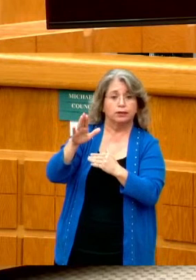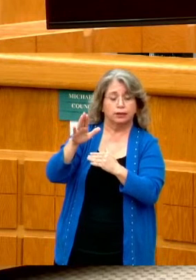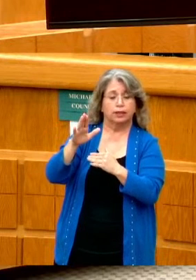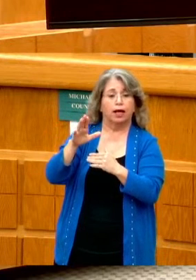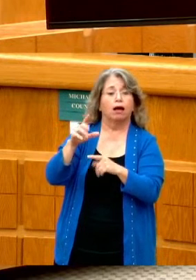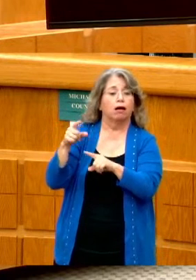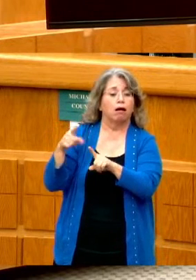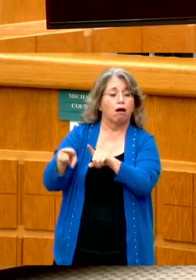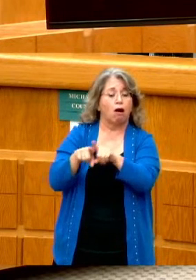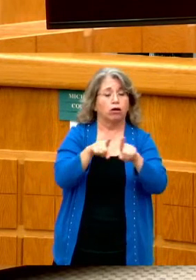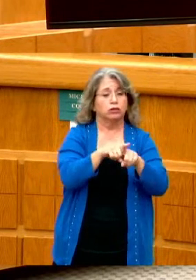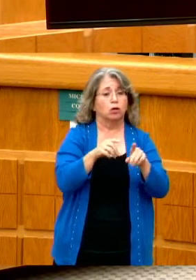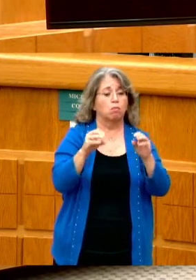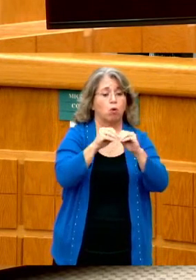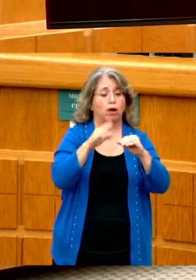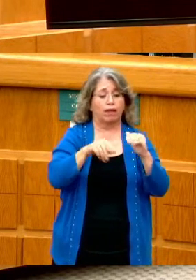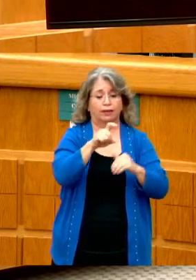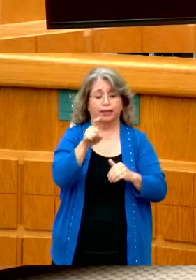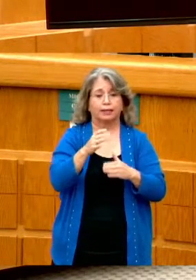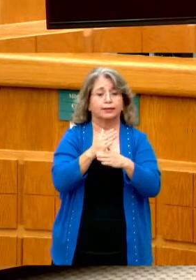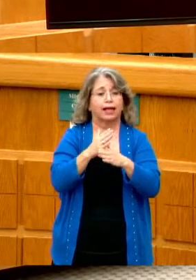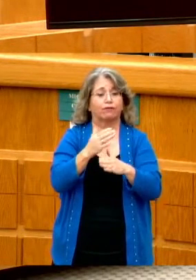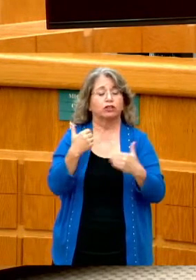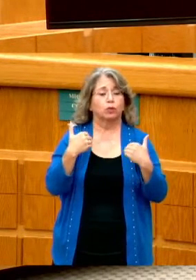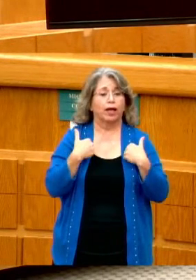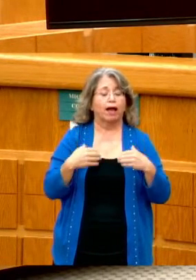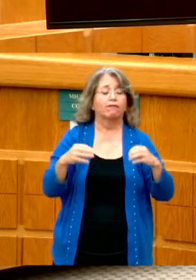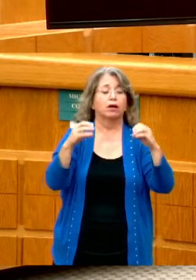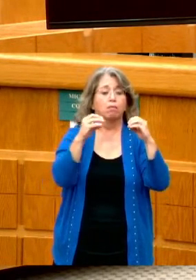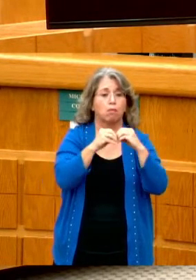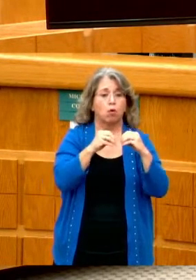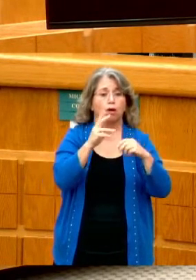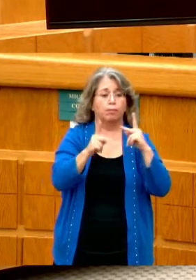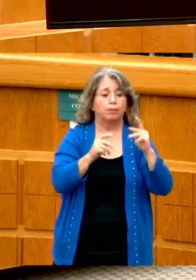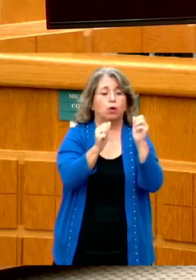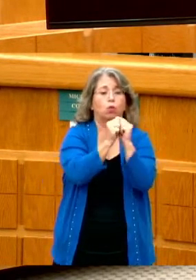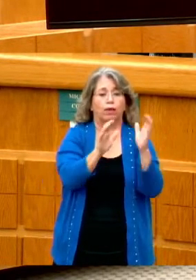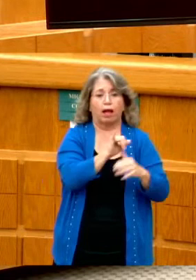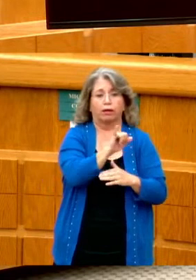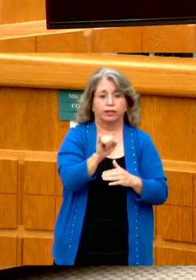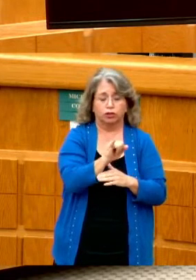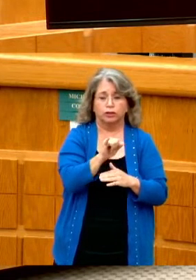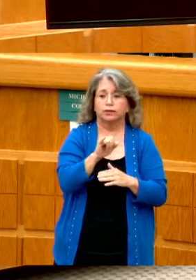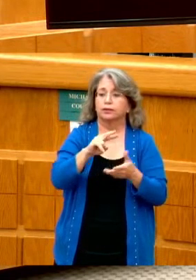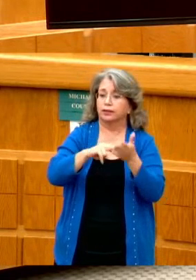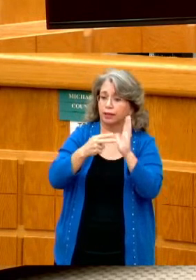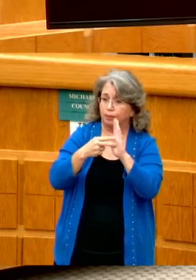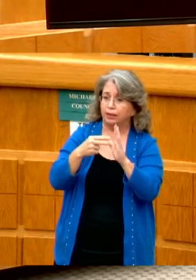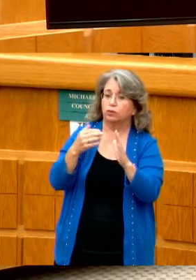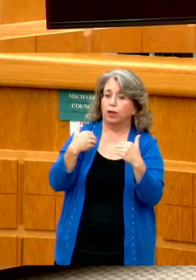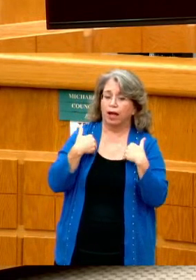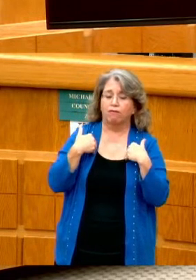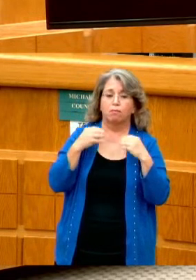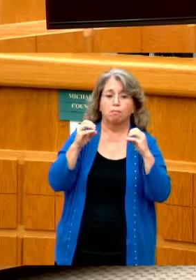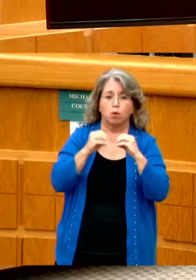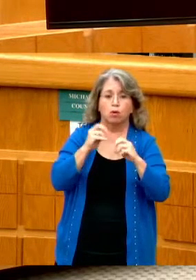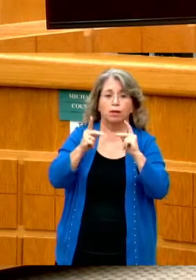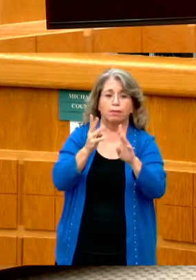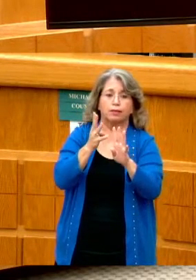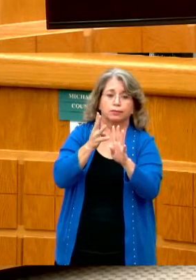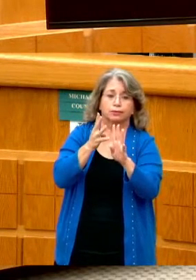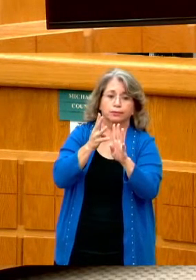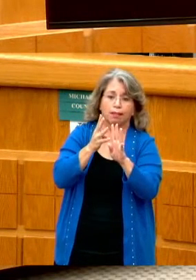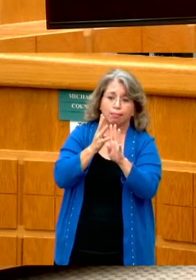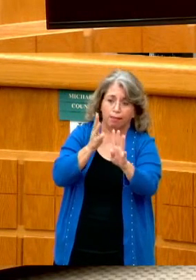than the Texas average. Annette, that means we're going to have more people at city county health because these folks don't necessarily have